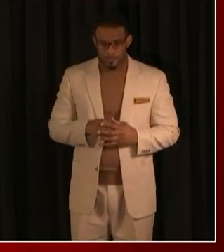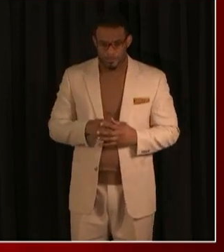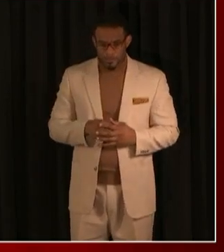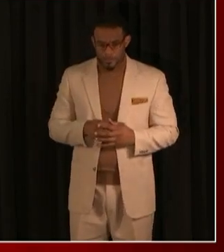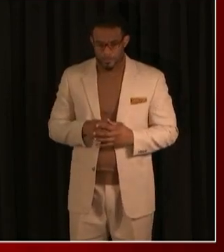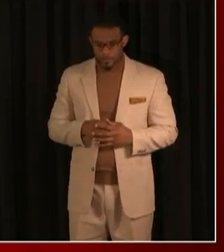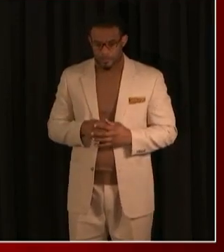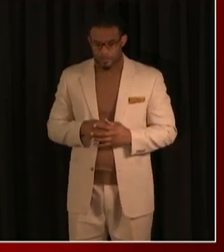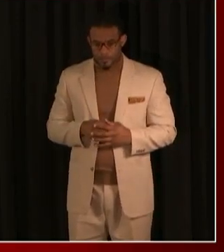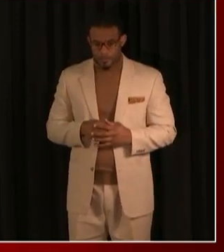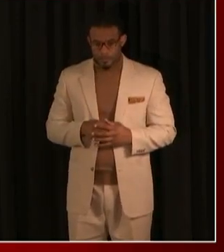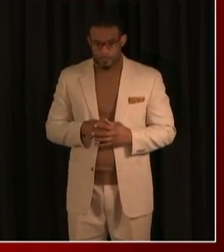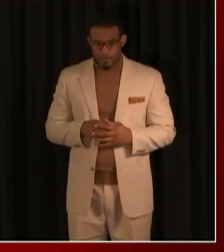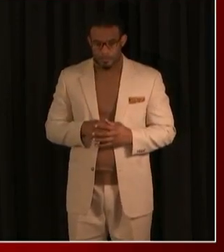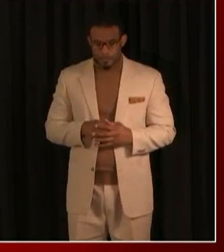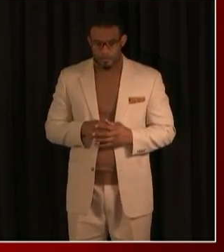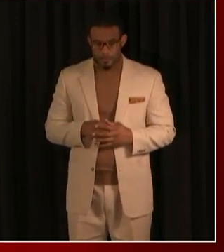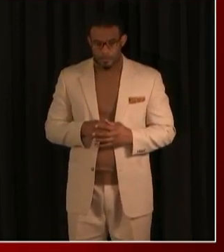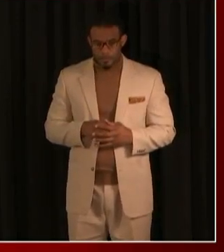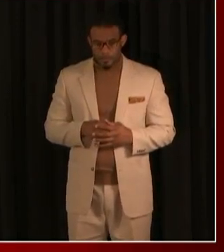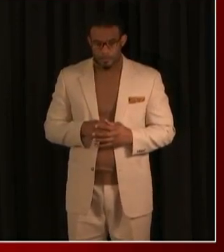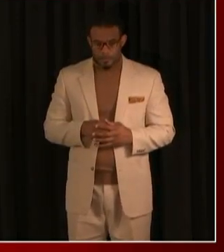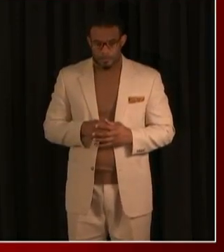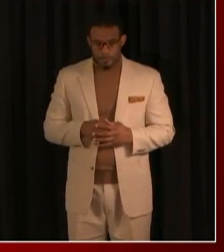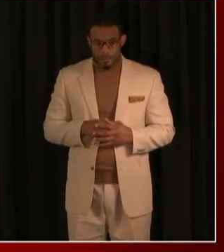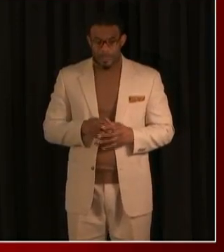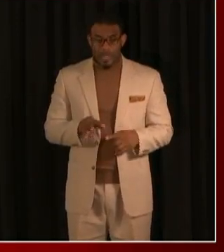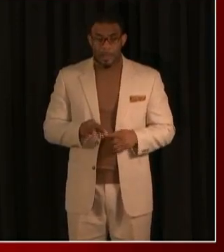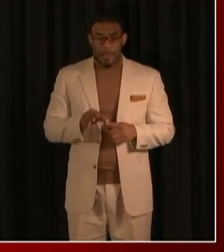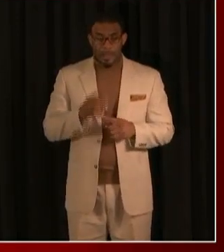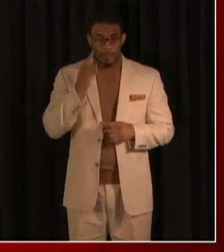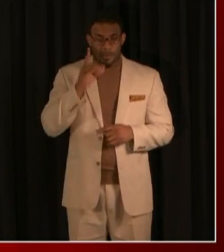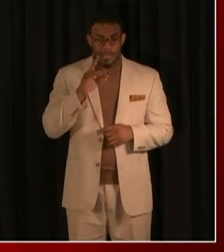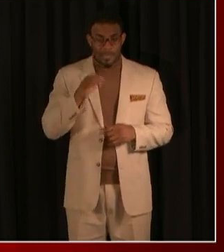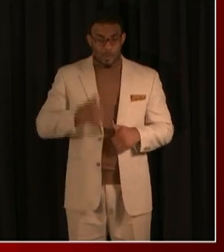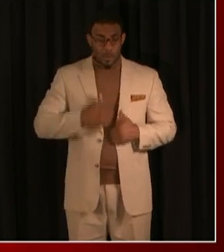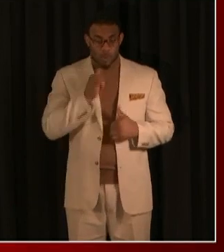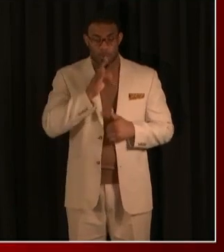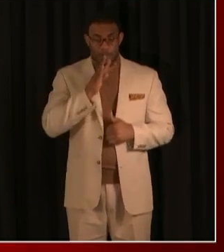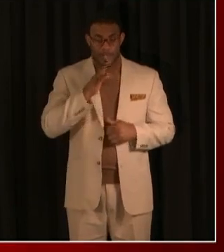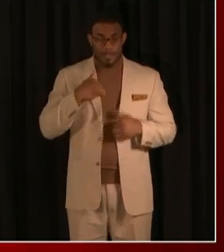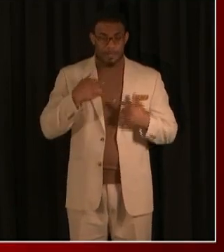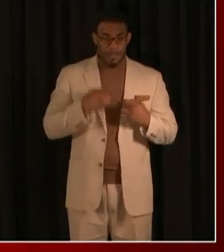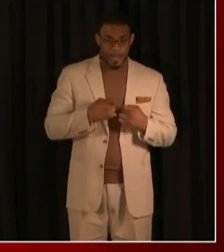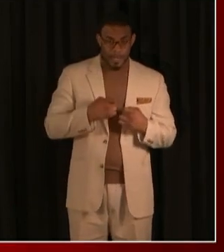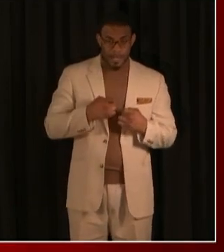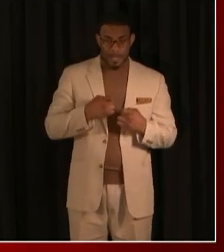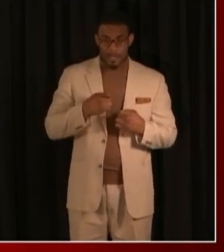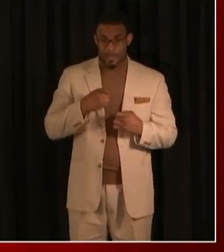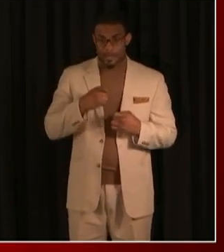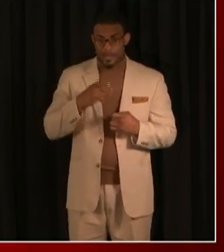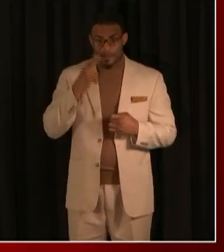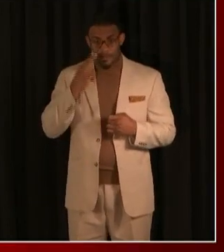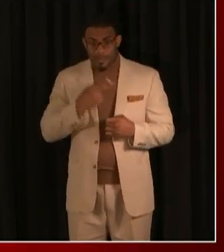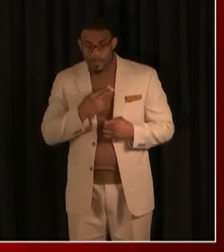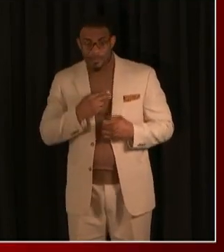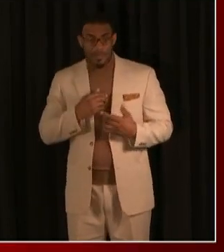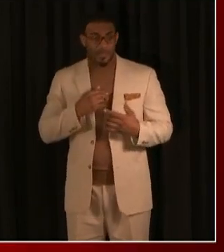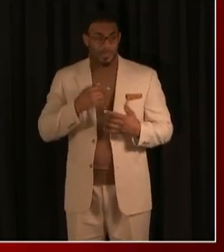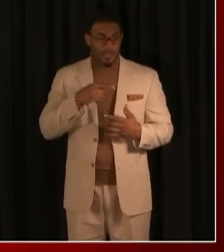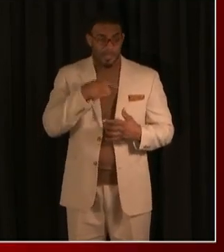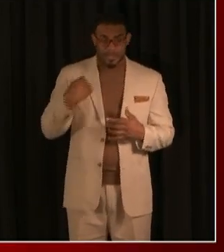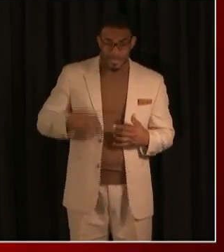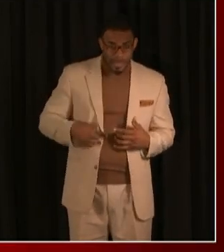and I'm blanking, mayor's office that focuses on residents who speak Spanish, who speak Vietnamese,